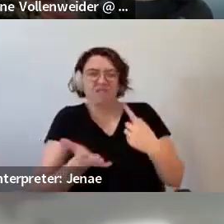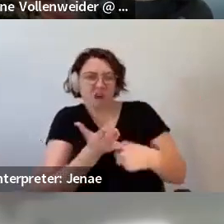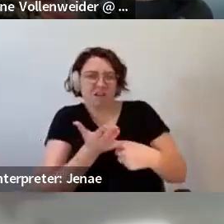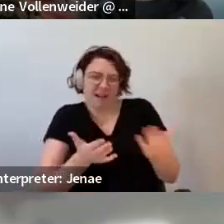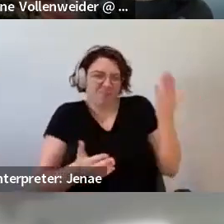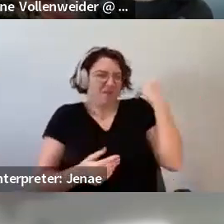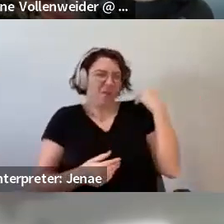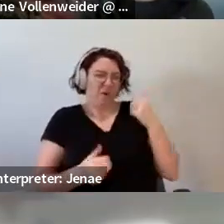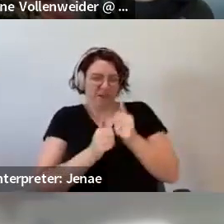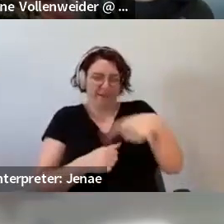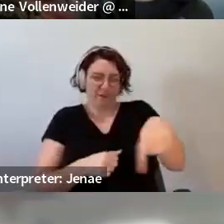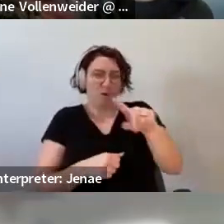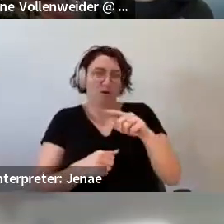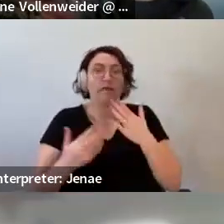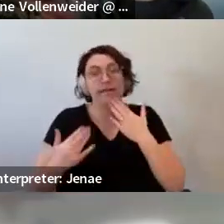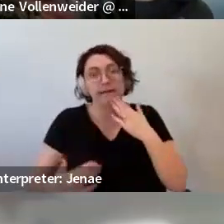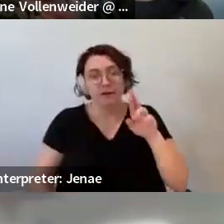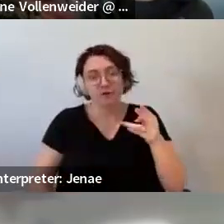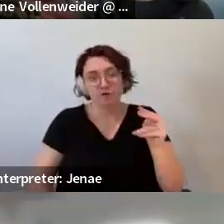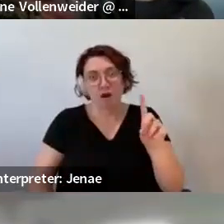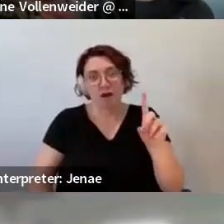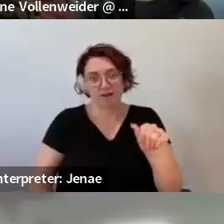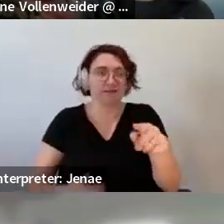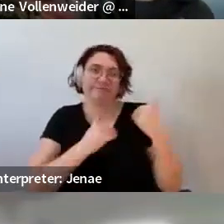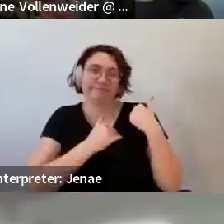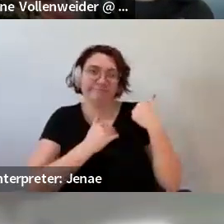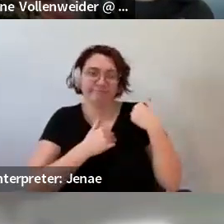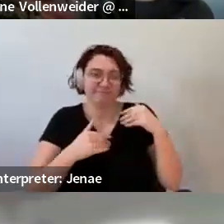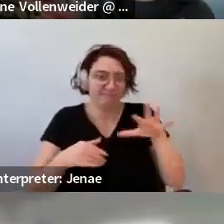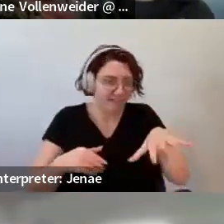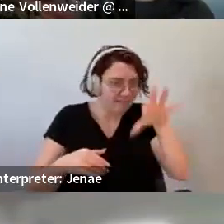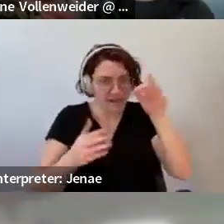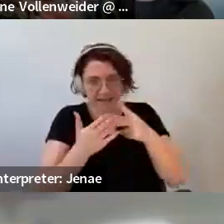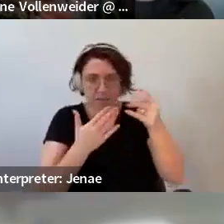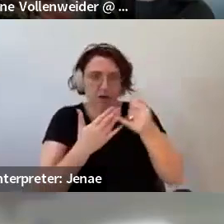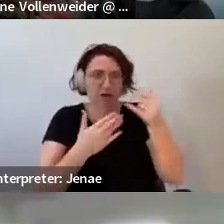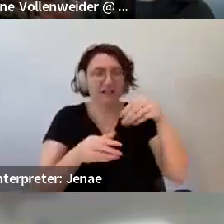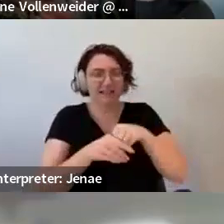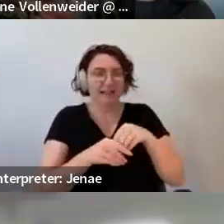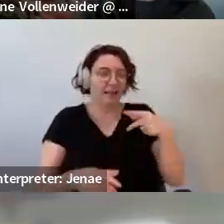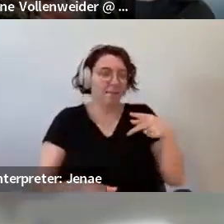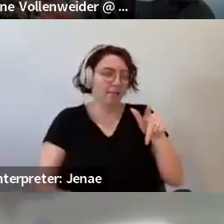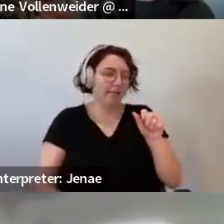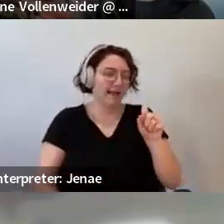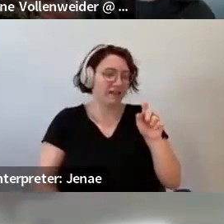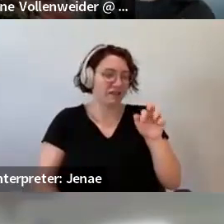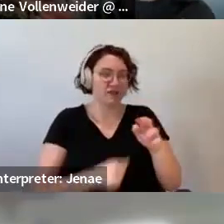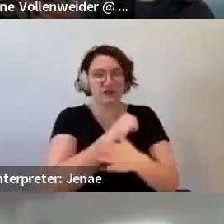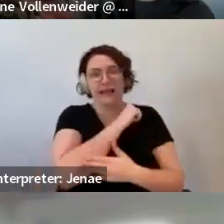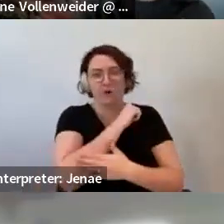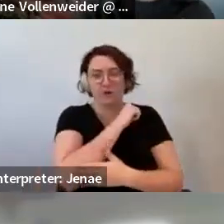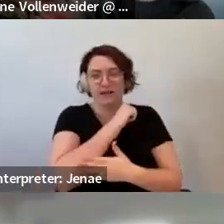weeks. So thank you, Rhonda. Rhonda was charged with finding a project in Placer County. We have had so much